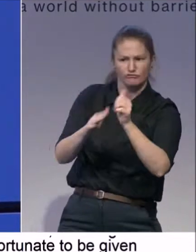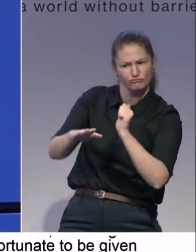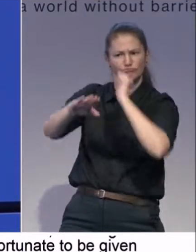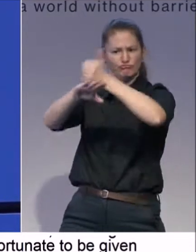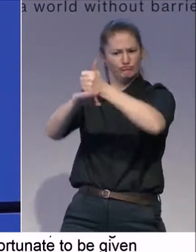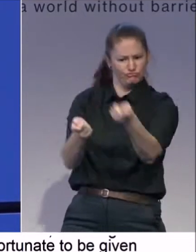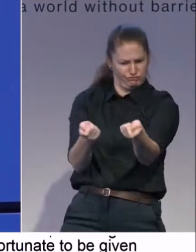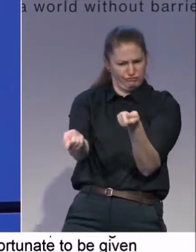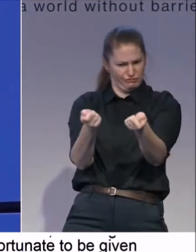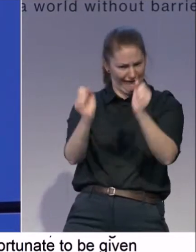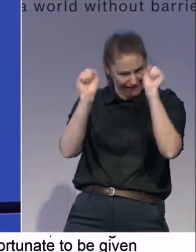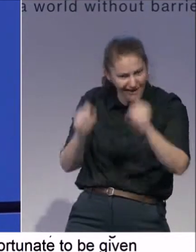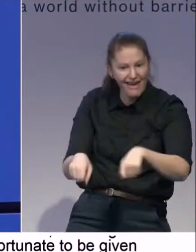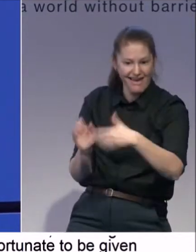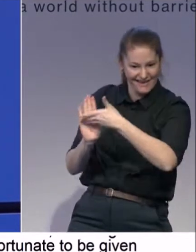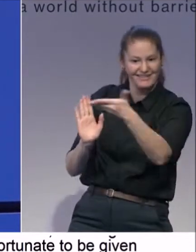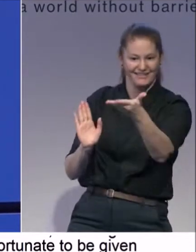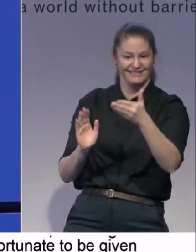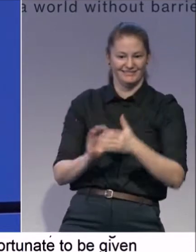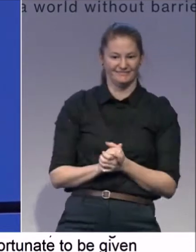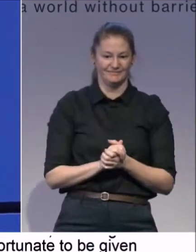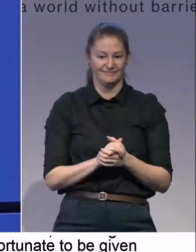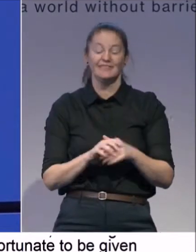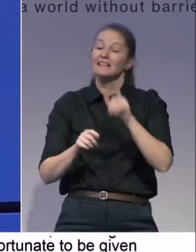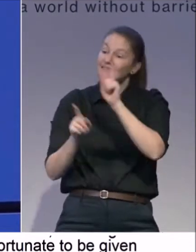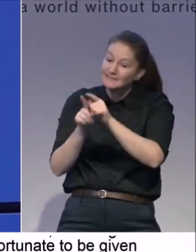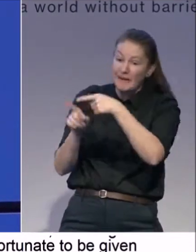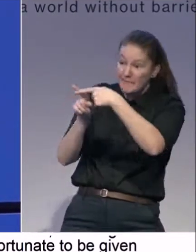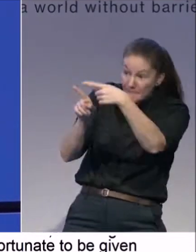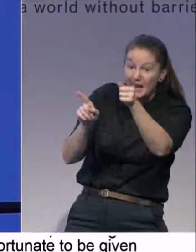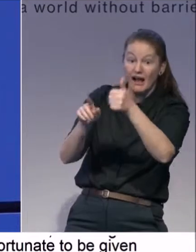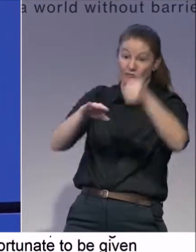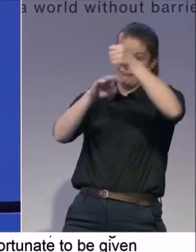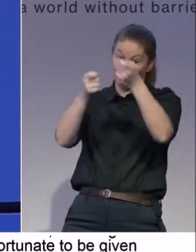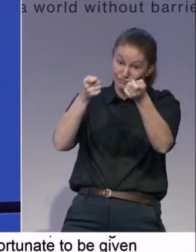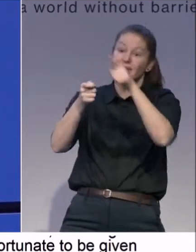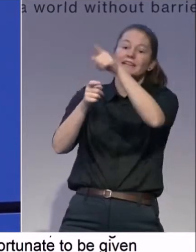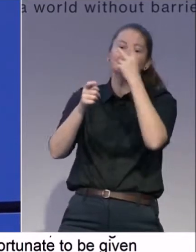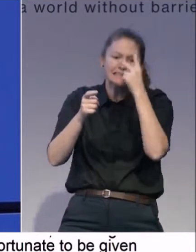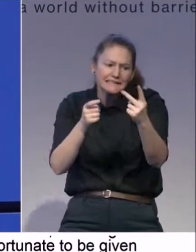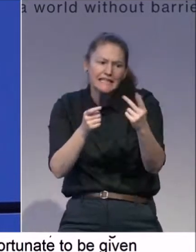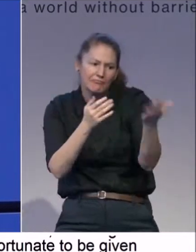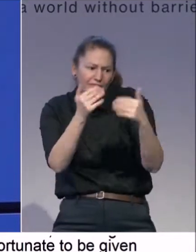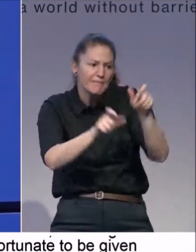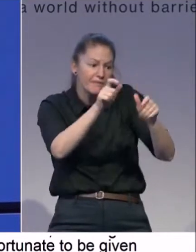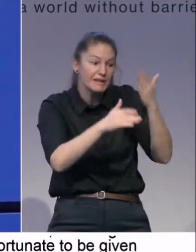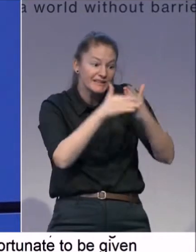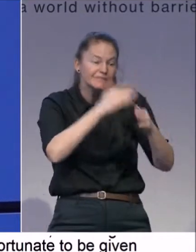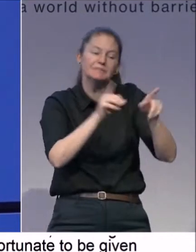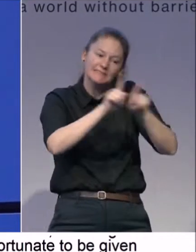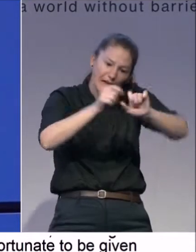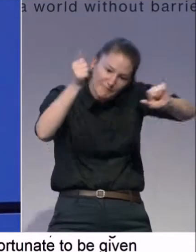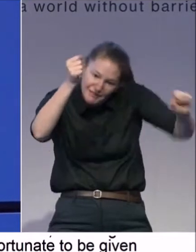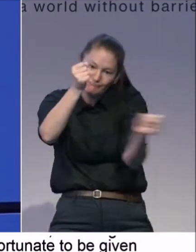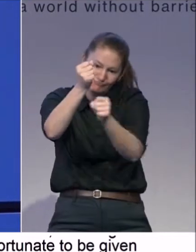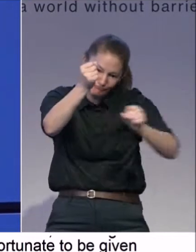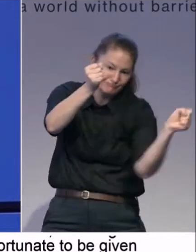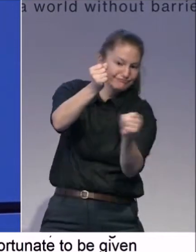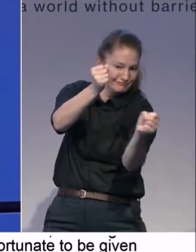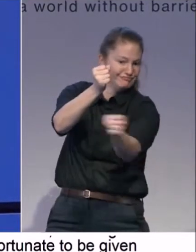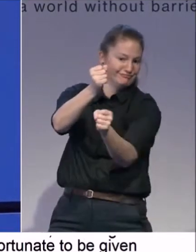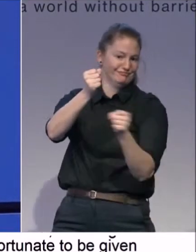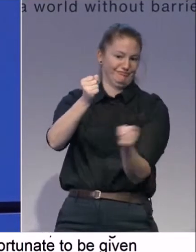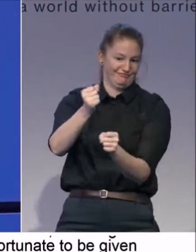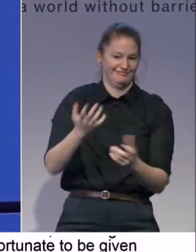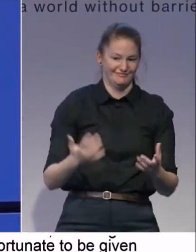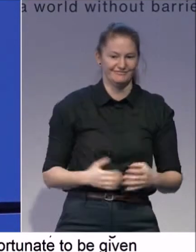just hire someone, fix the processes and make it happen, because then you have people with that experience, with that understanding, with